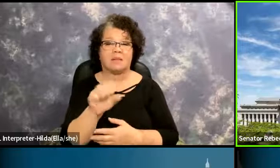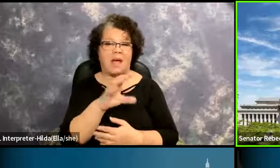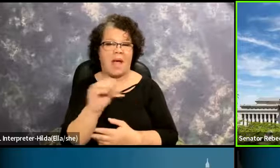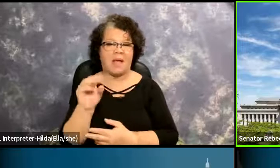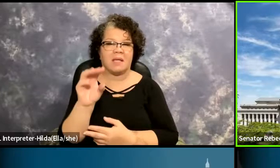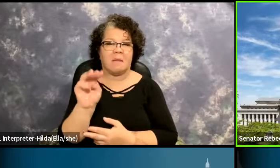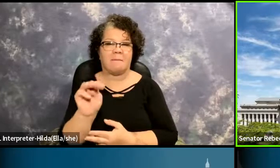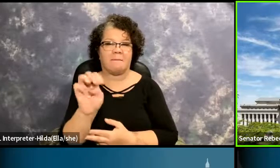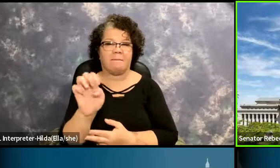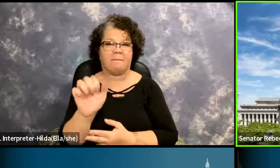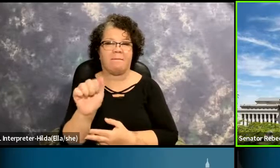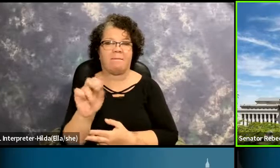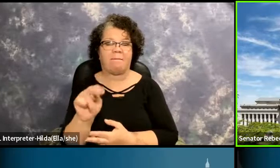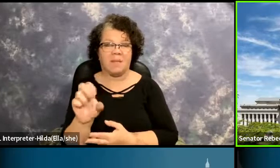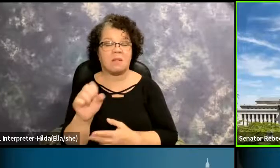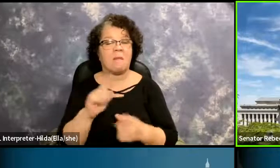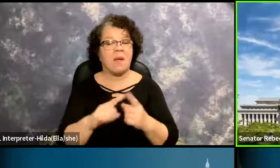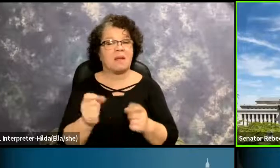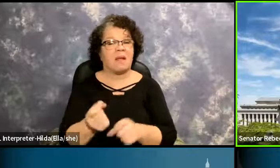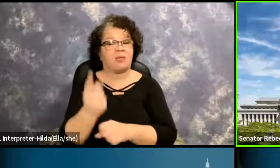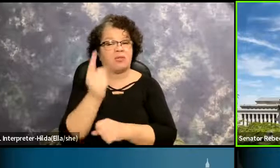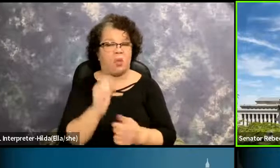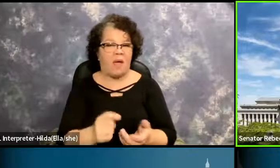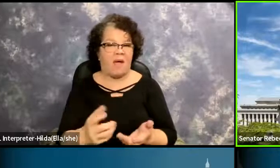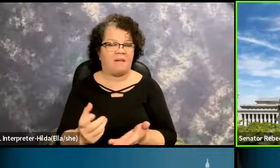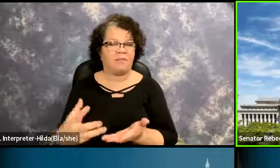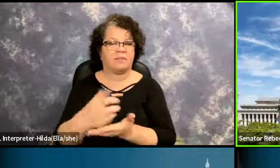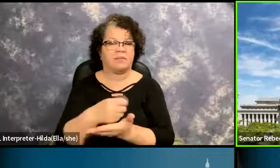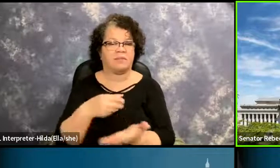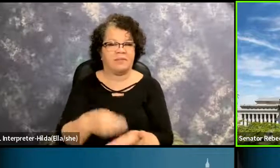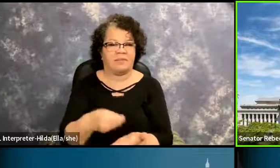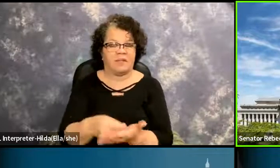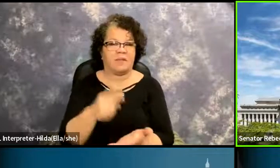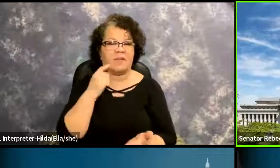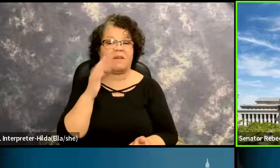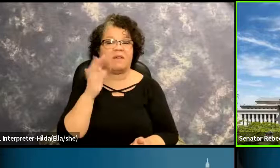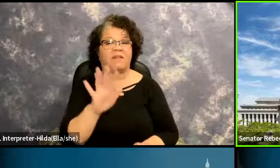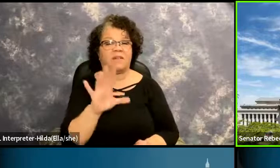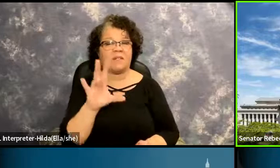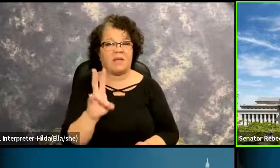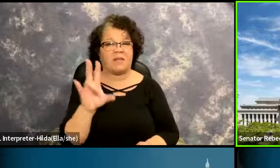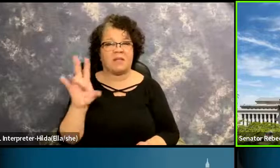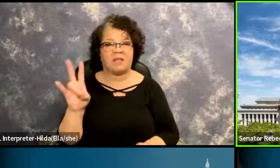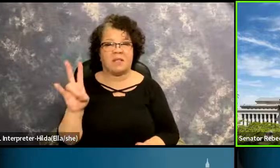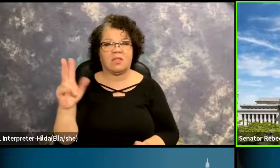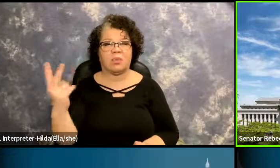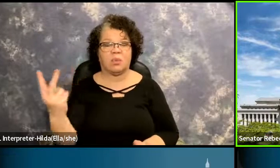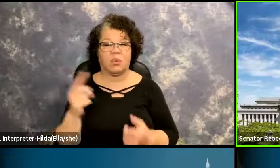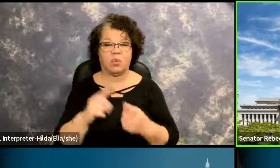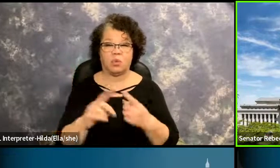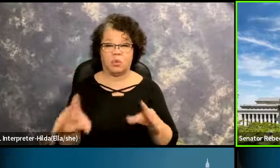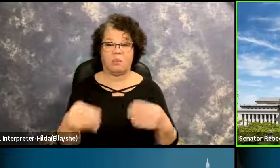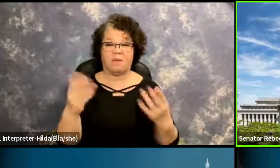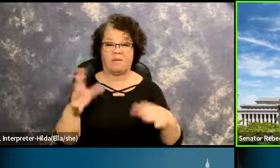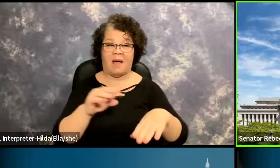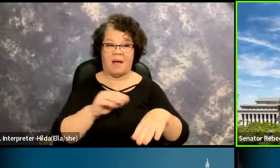the funding for it, which is 5772, to give counsel to folks post-conviction, and to